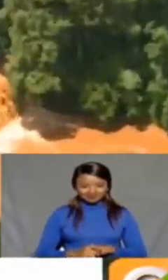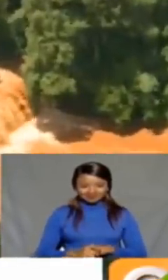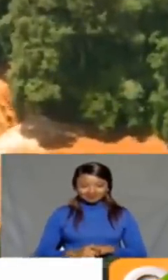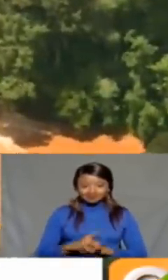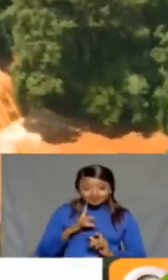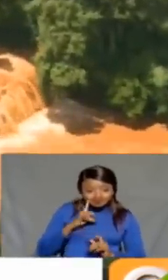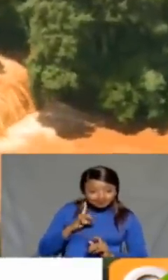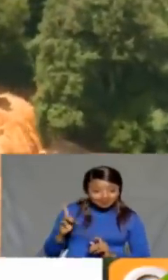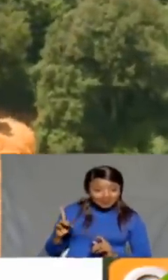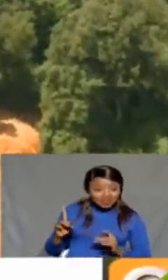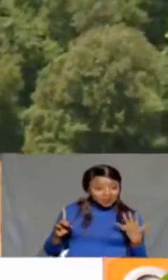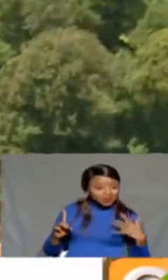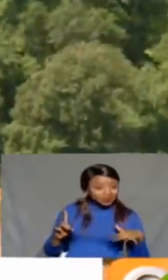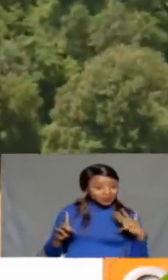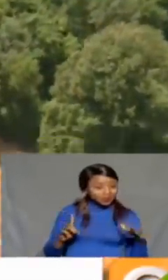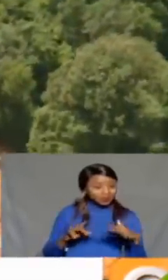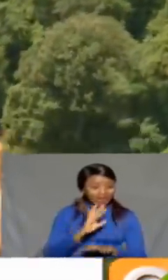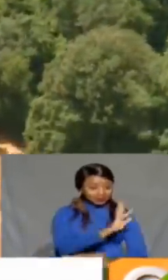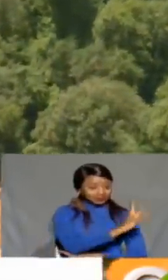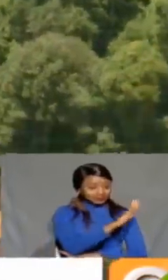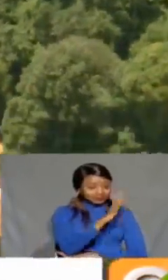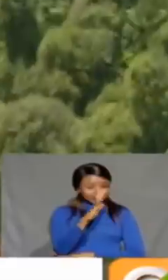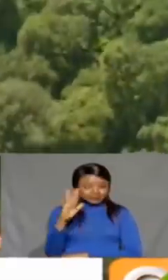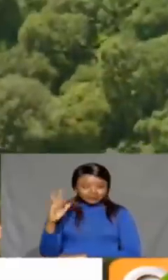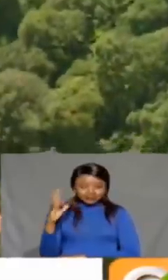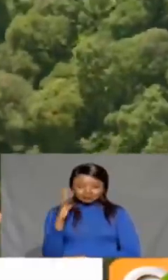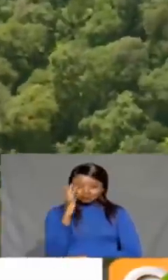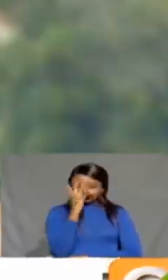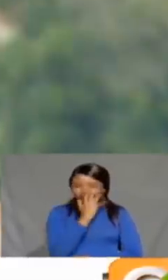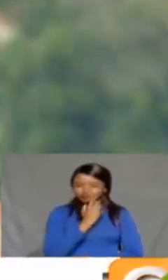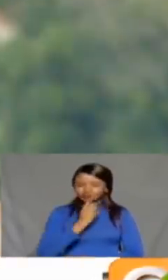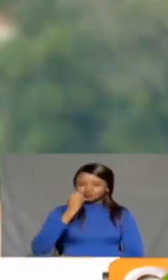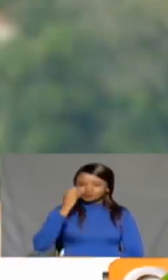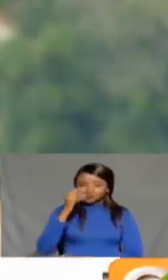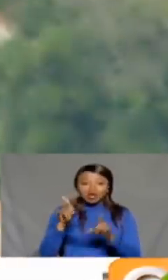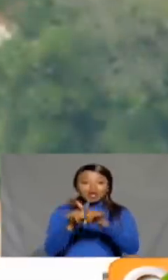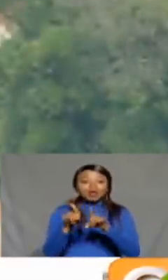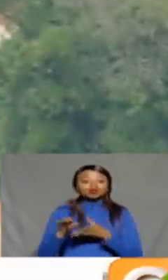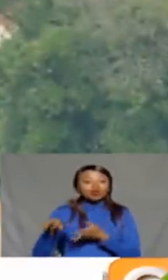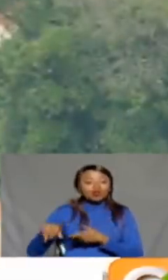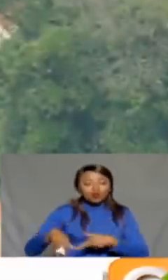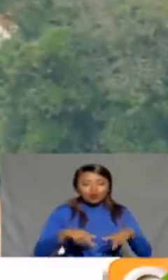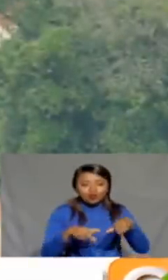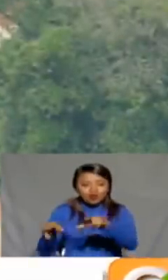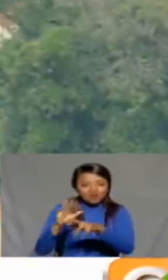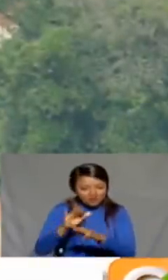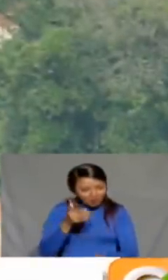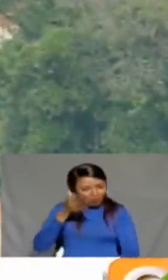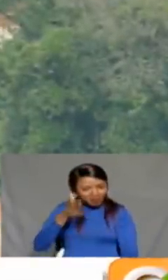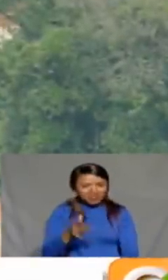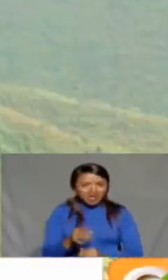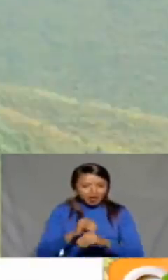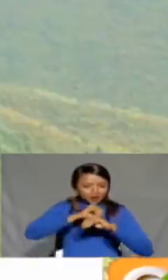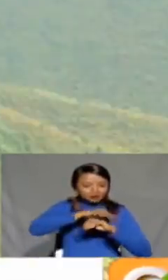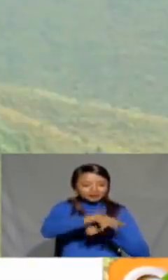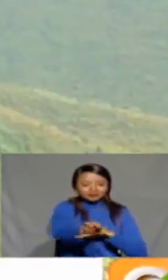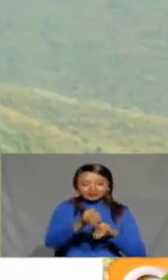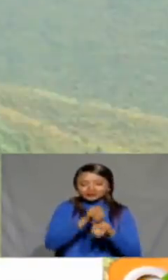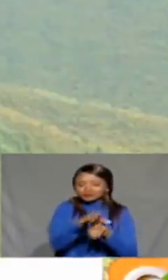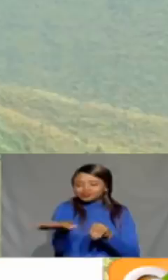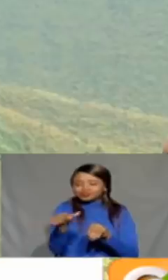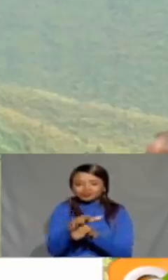Its impenetrable canopy of trees, broken only by the Amaro River and its tens of tributaries and springs.